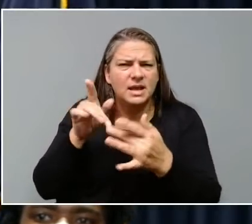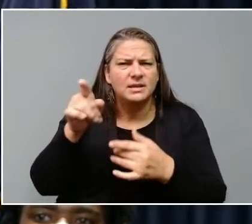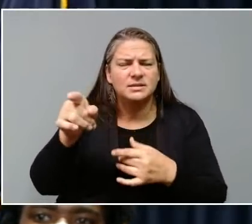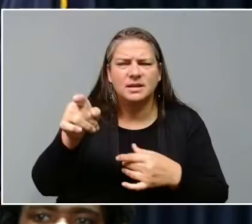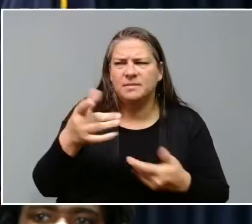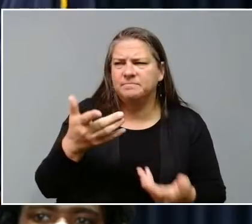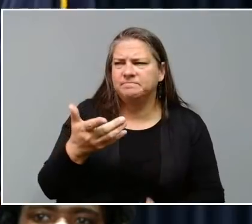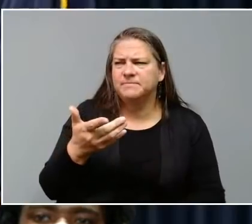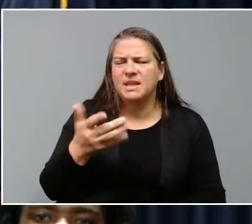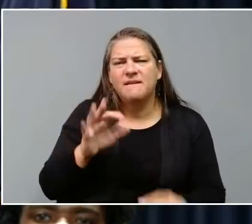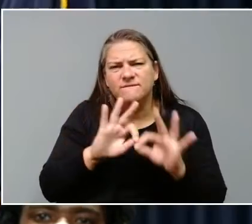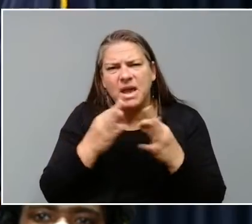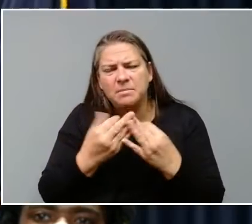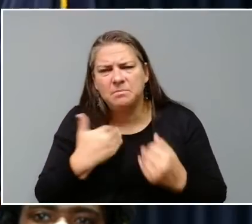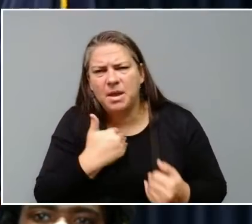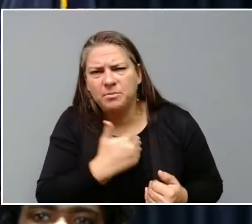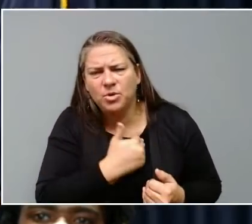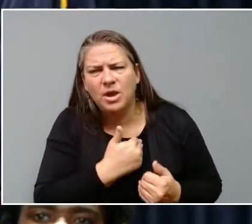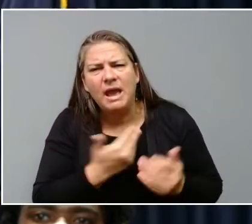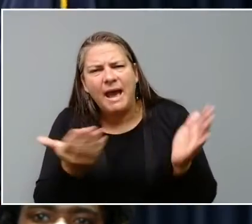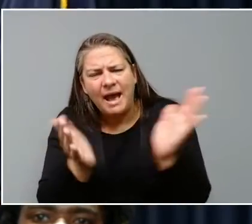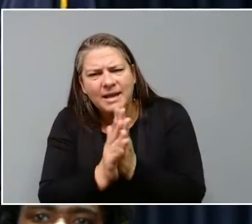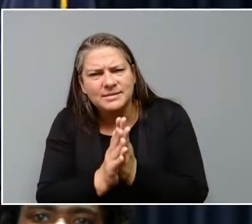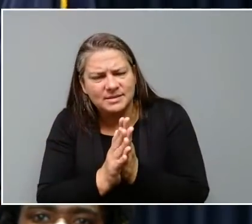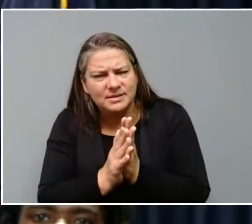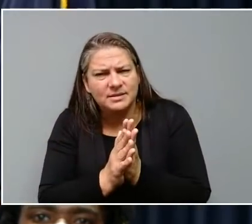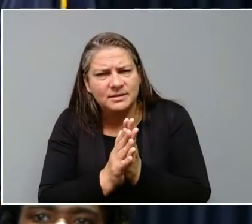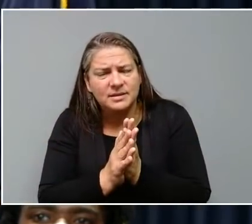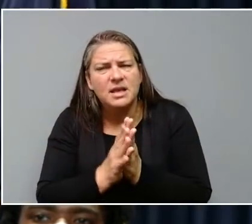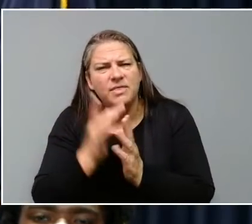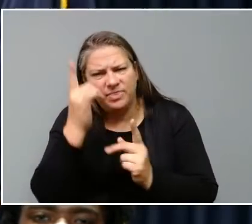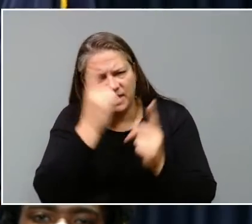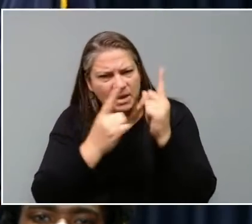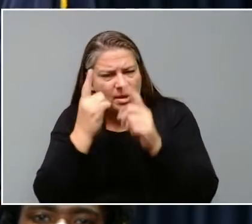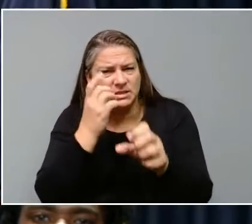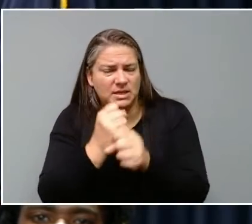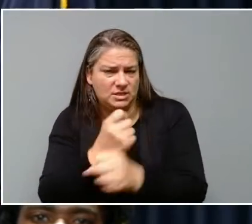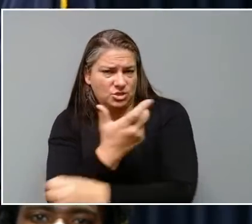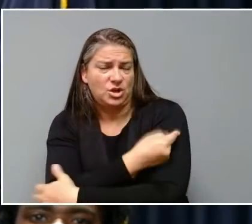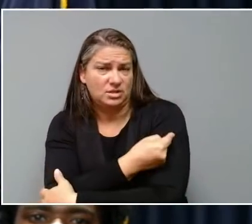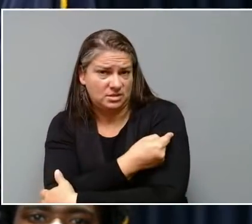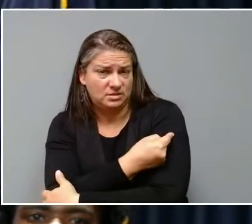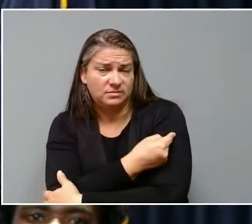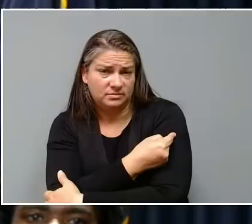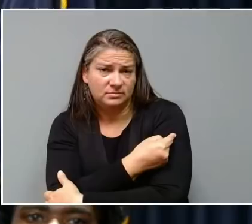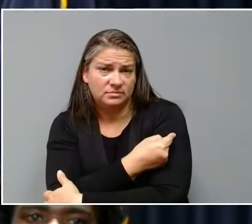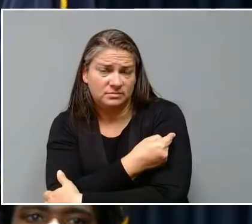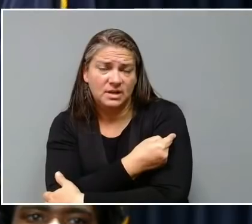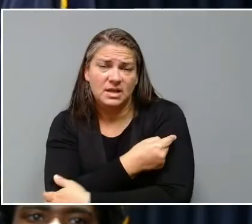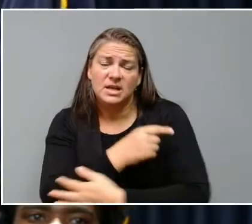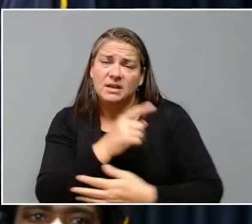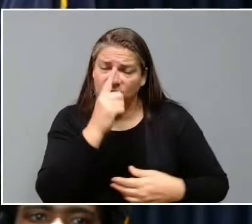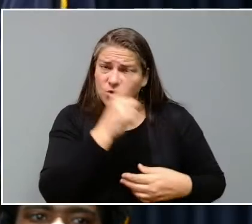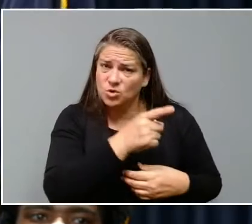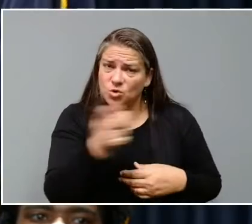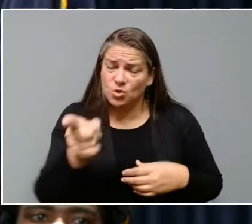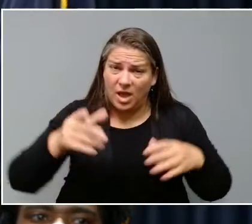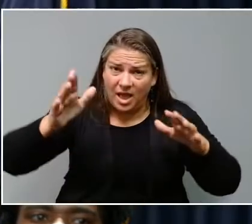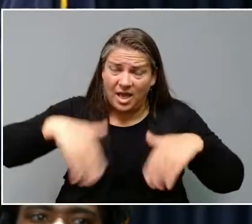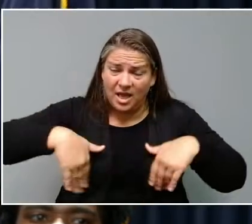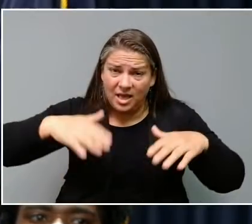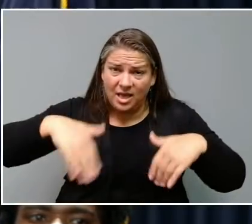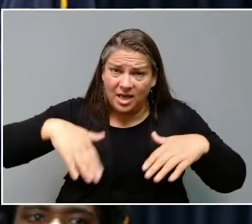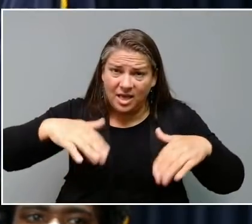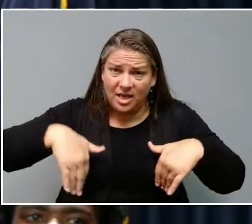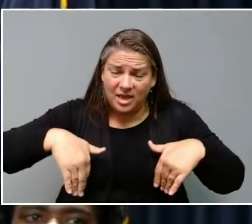your family members and ask them to consider getting vaccinated. For those of you who have not taken the